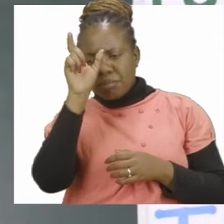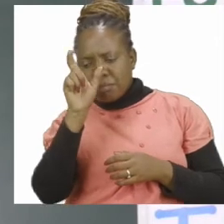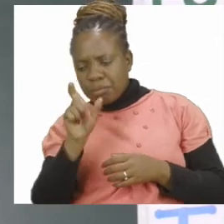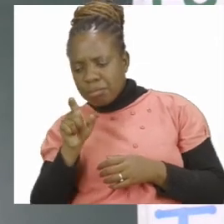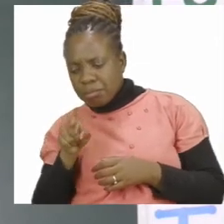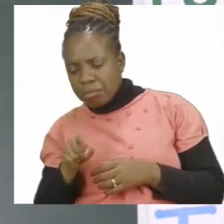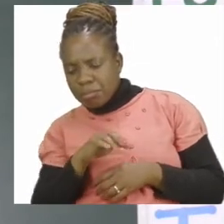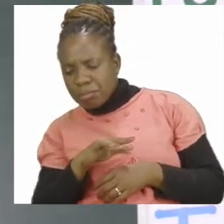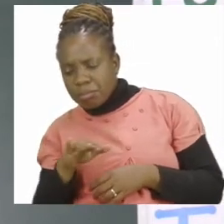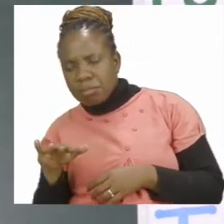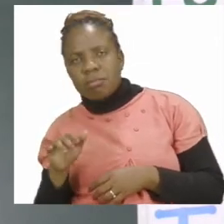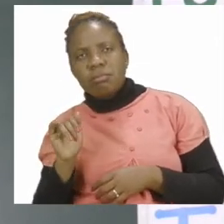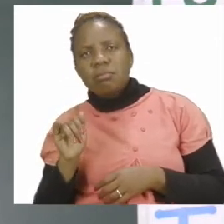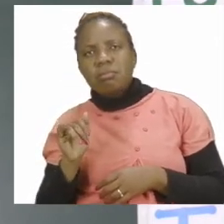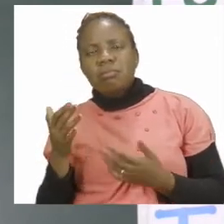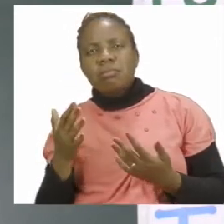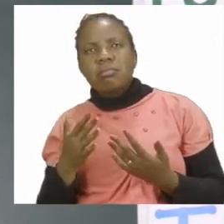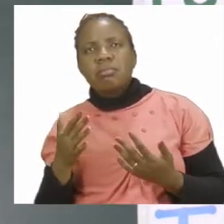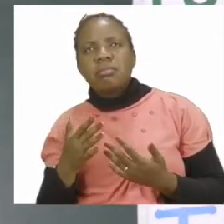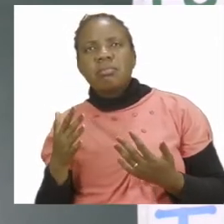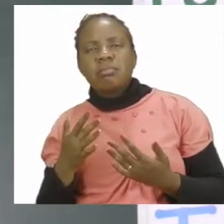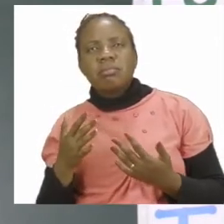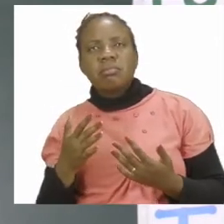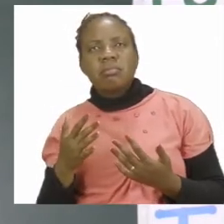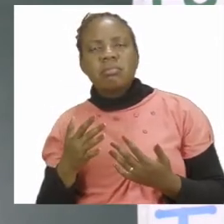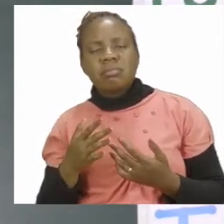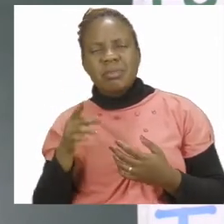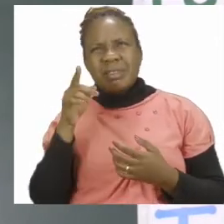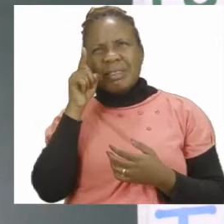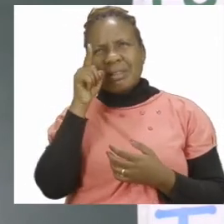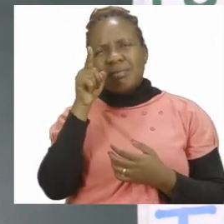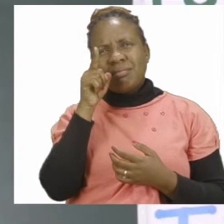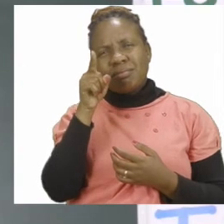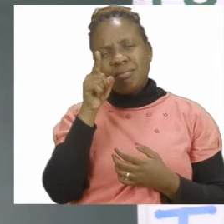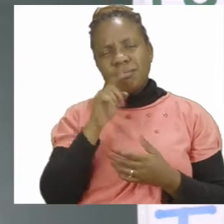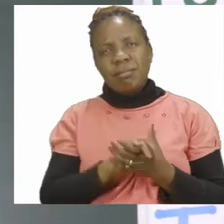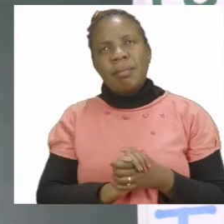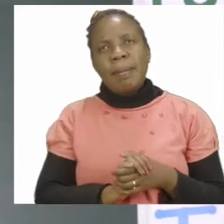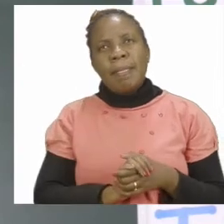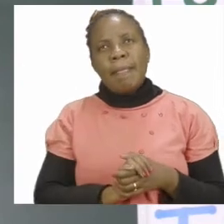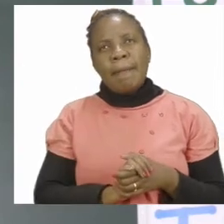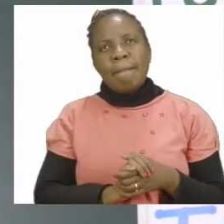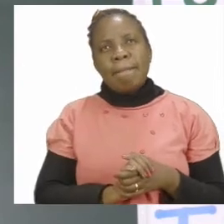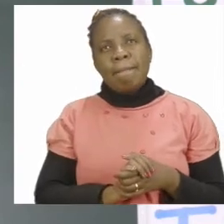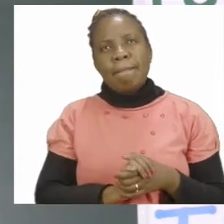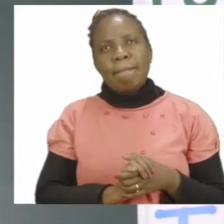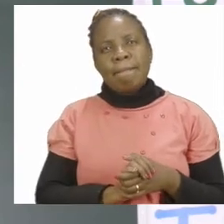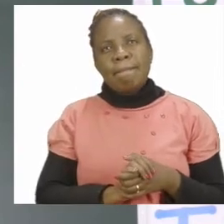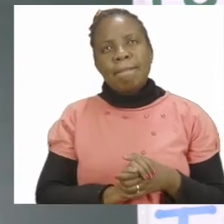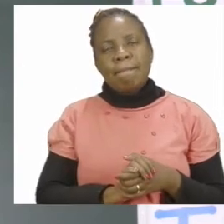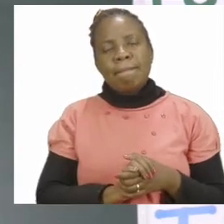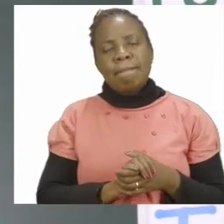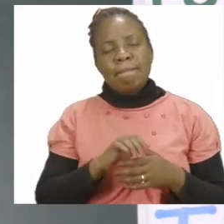bridge? All the way over there. So now you look at the bridge and then